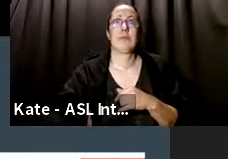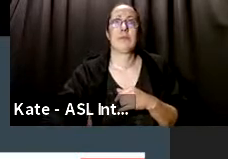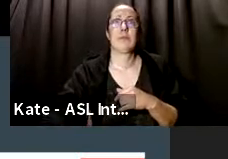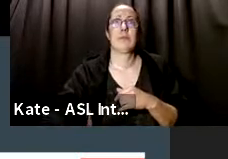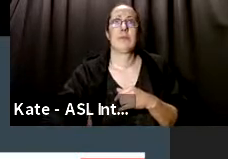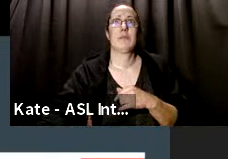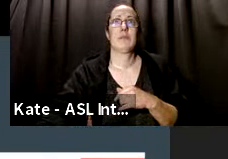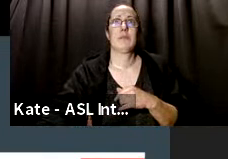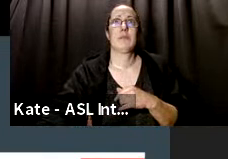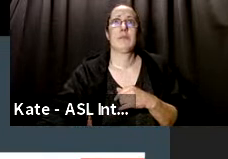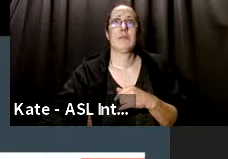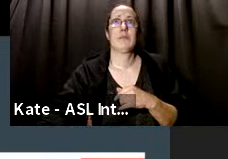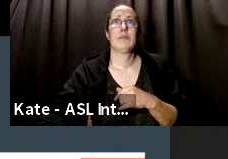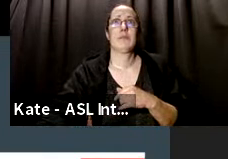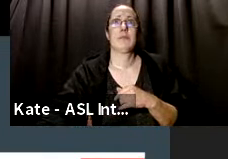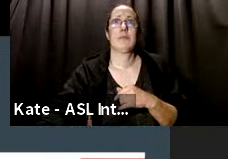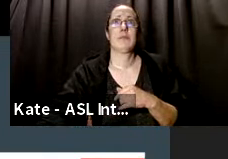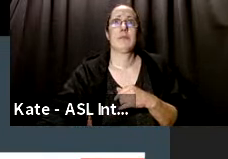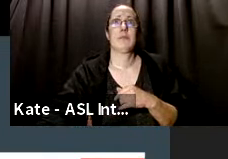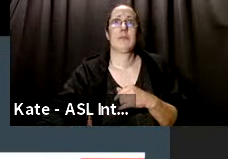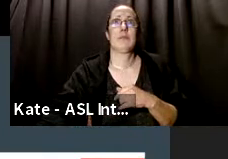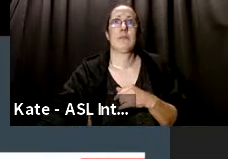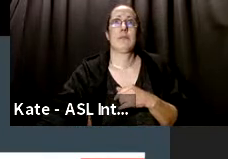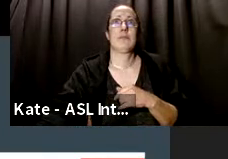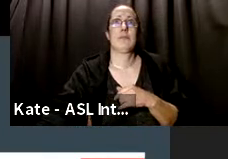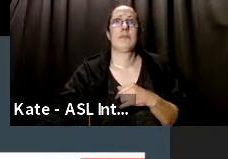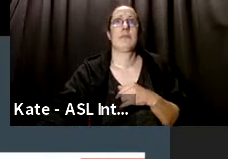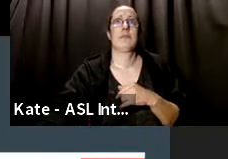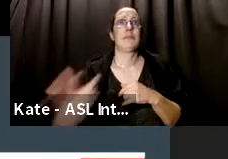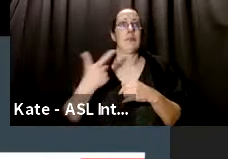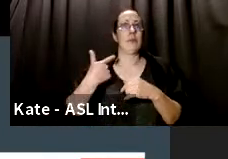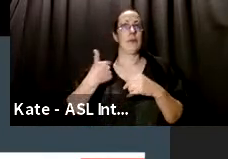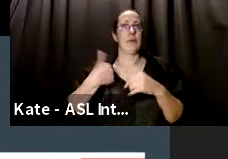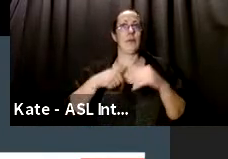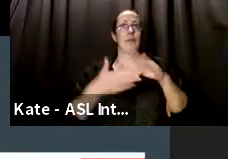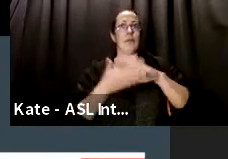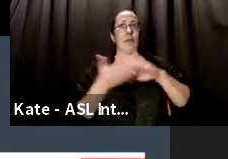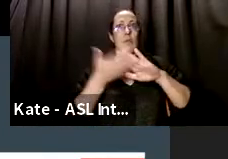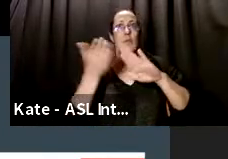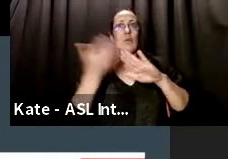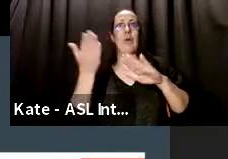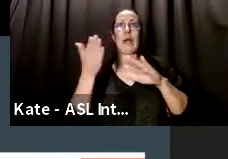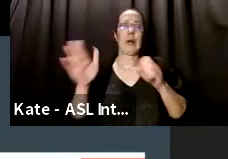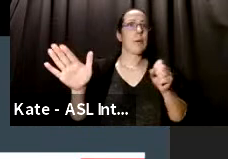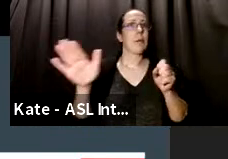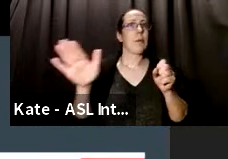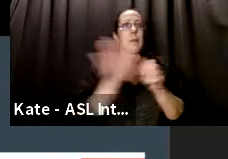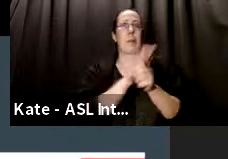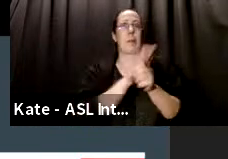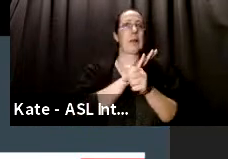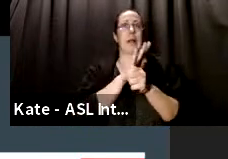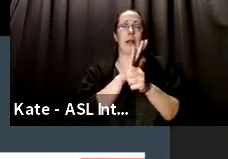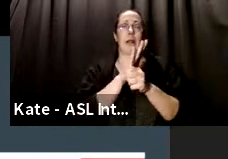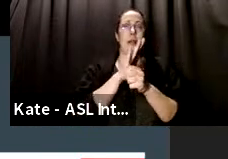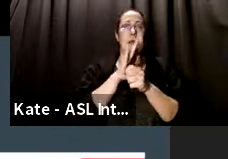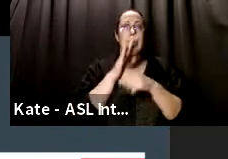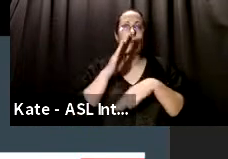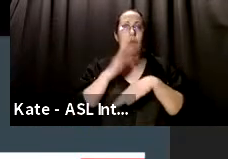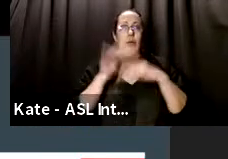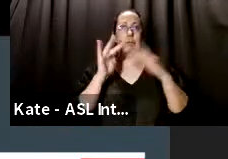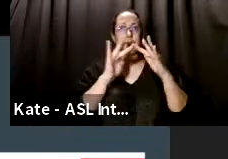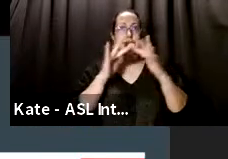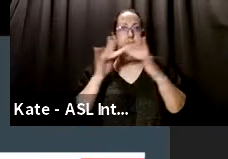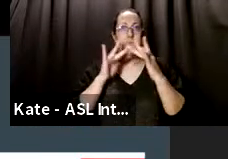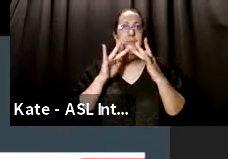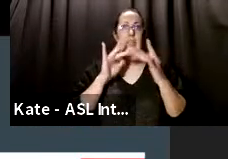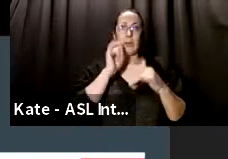to forgive me for the wordiness. We've been operating completely virtually, so we don't have cute photos yet.